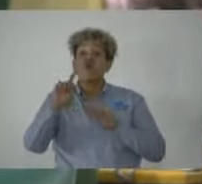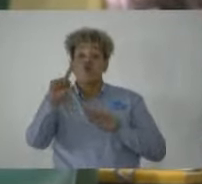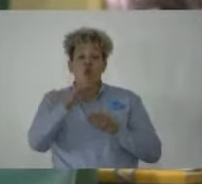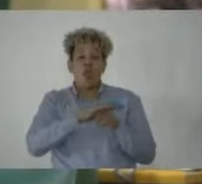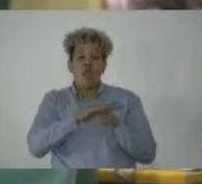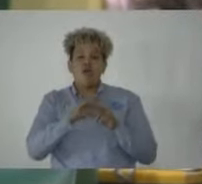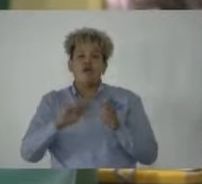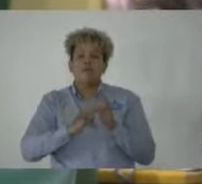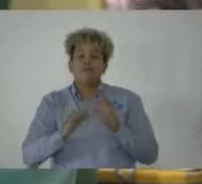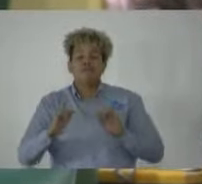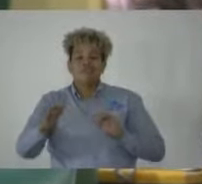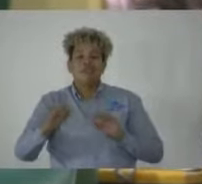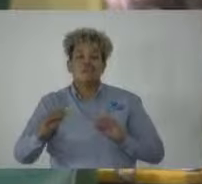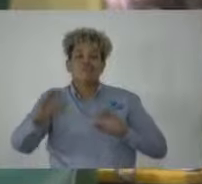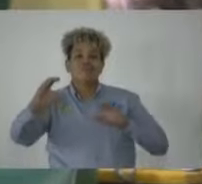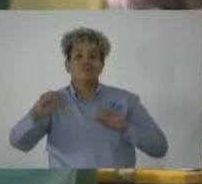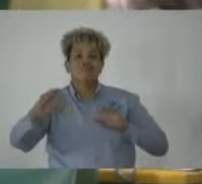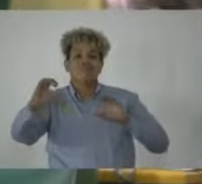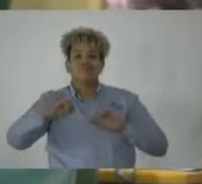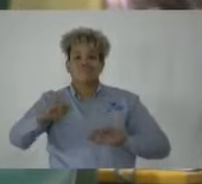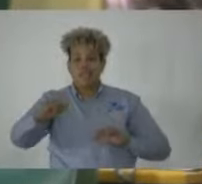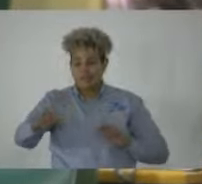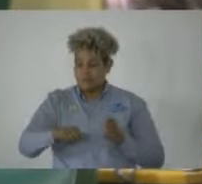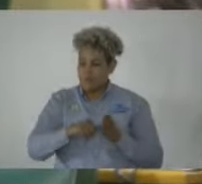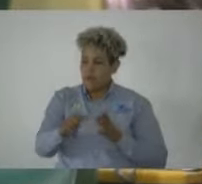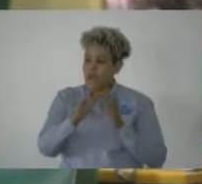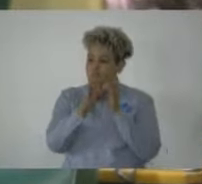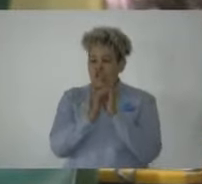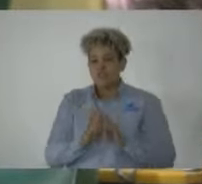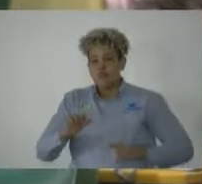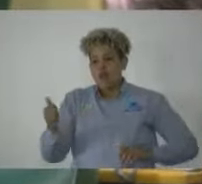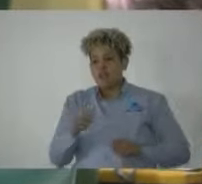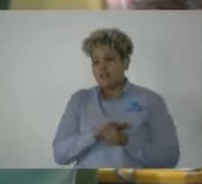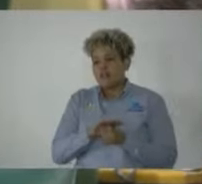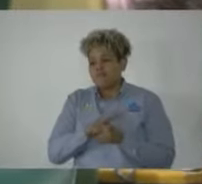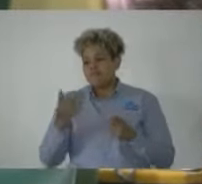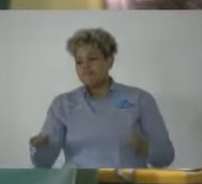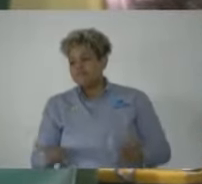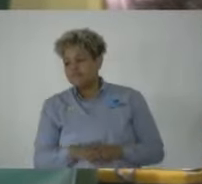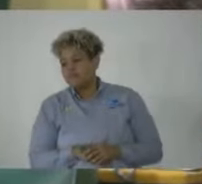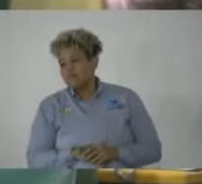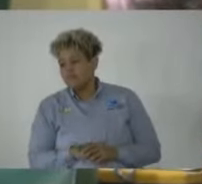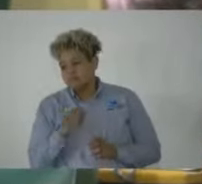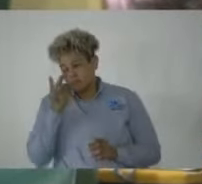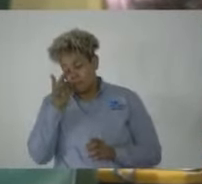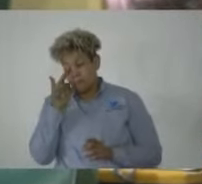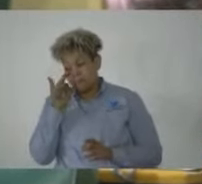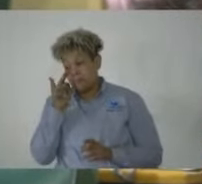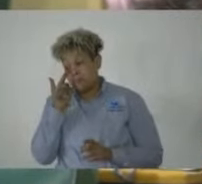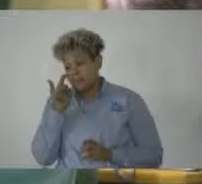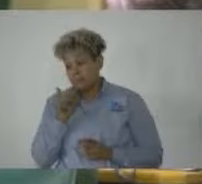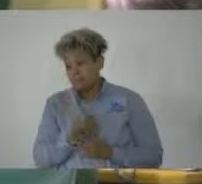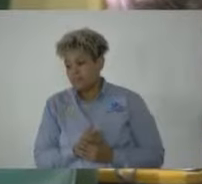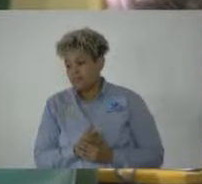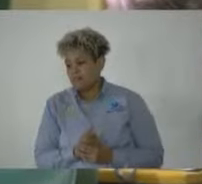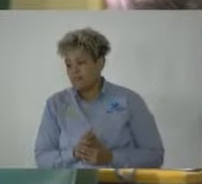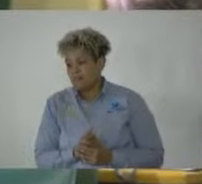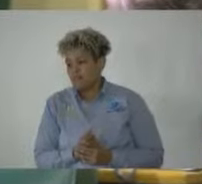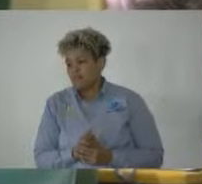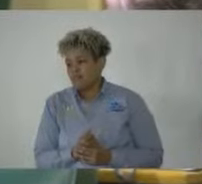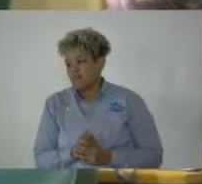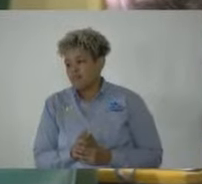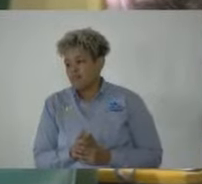would need to be traded with compensating adjustments elsewhere. So, Madam Speaker,